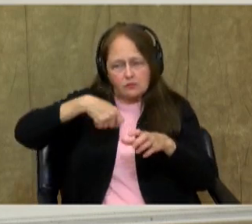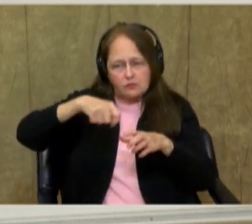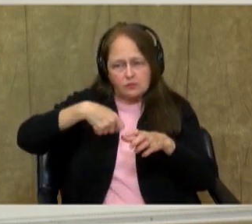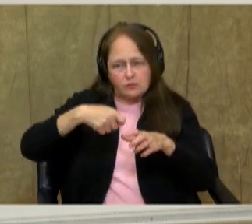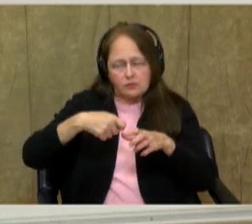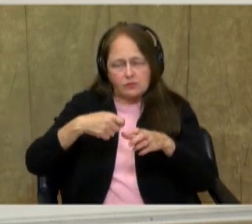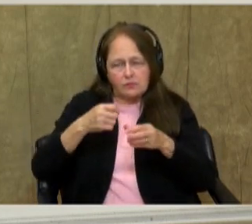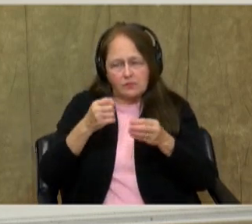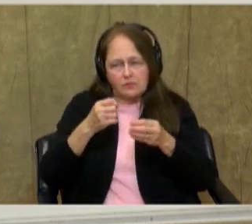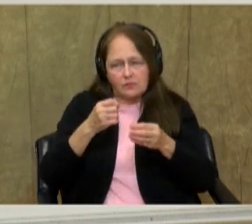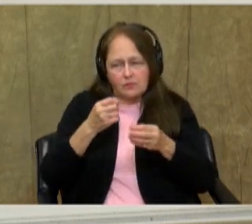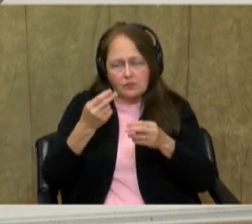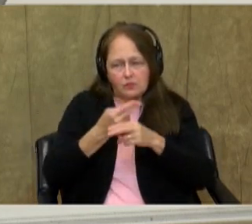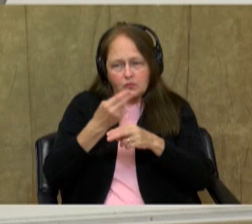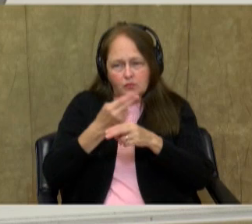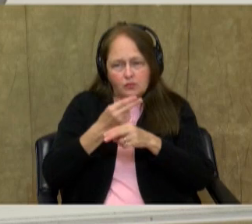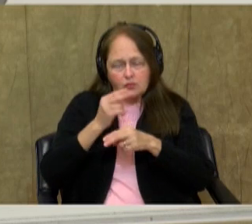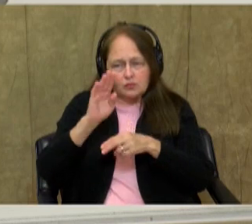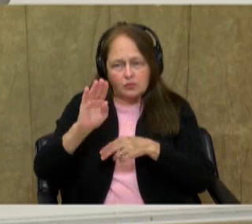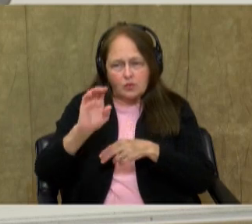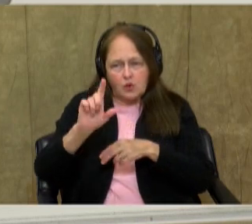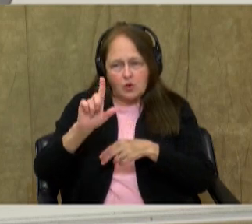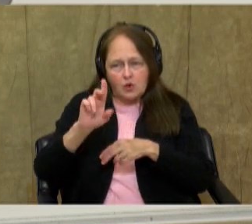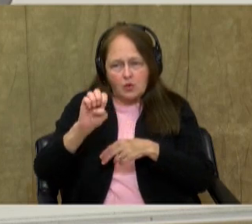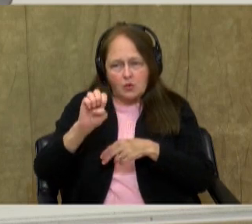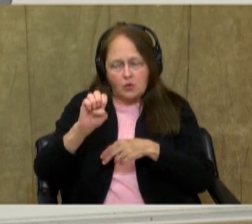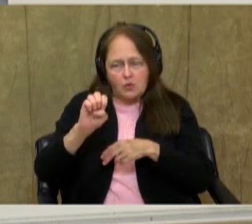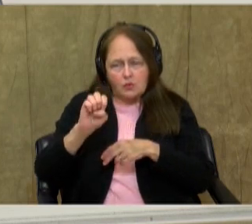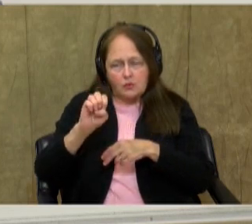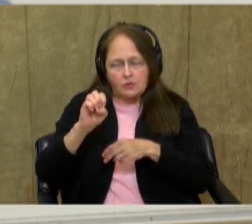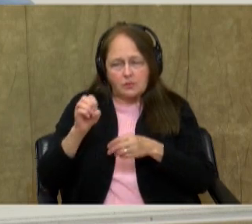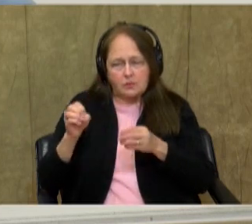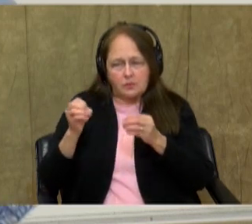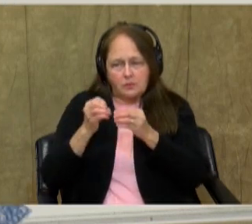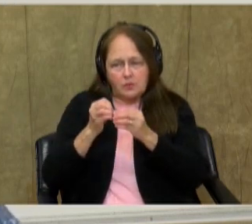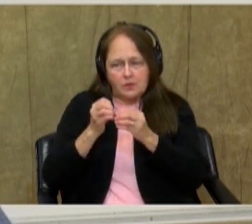this. Use your context clues. Put it together.